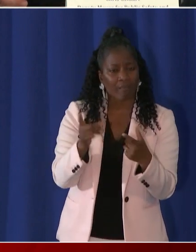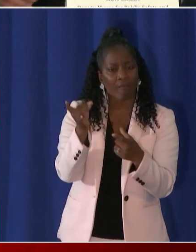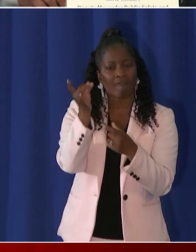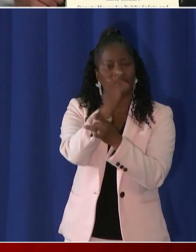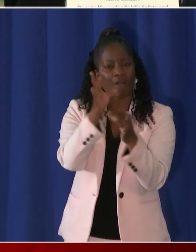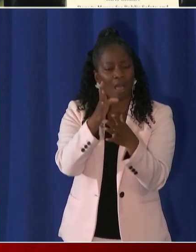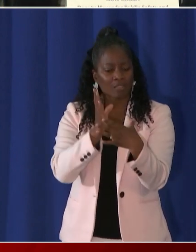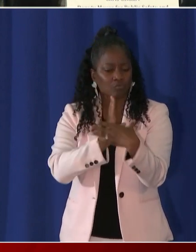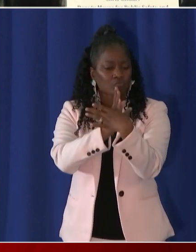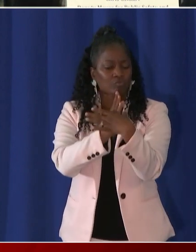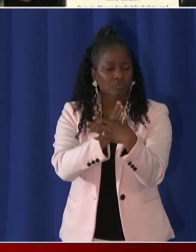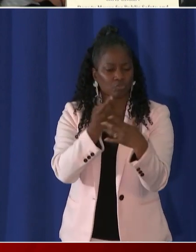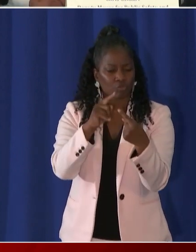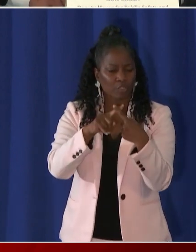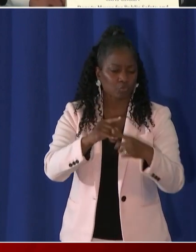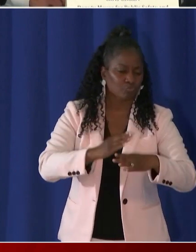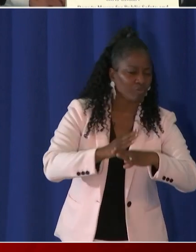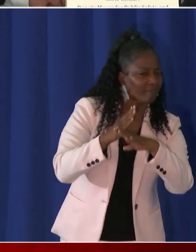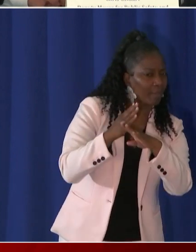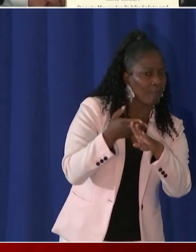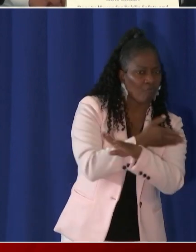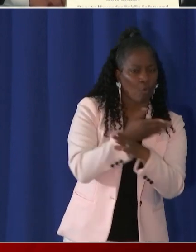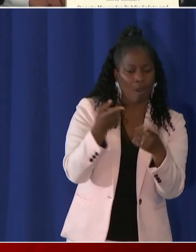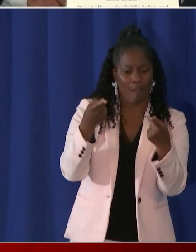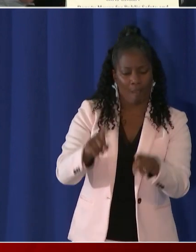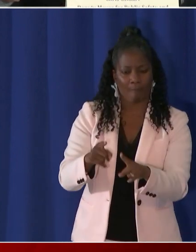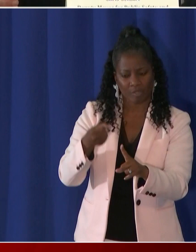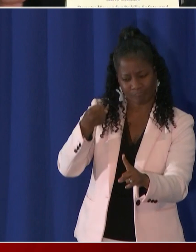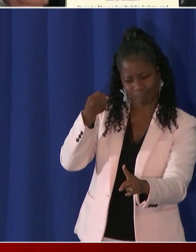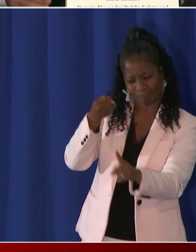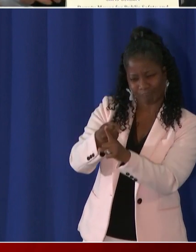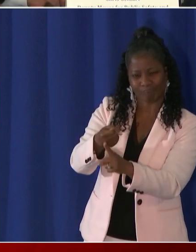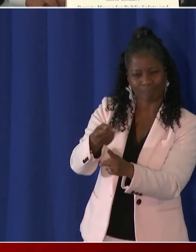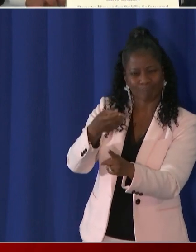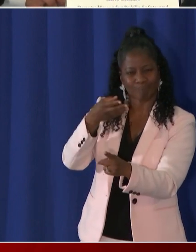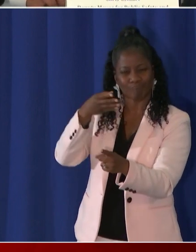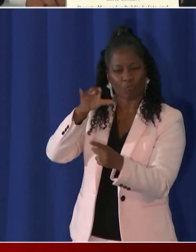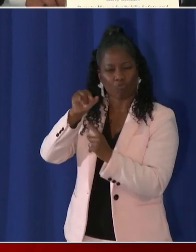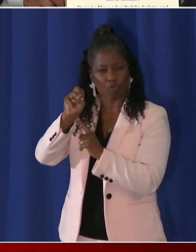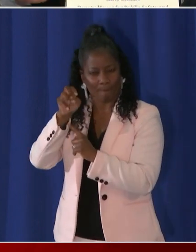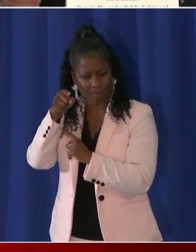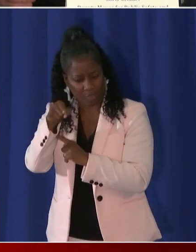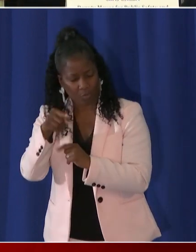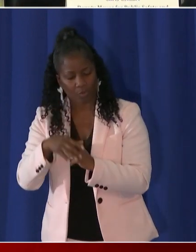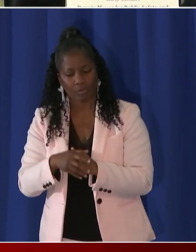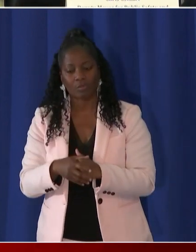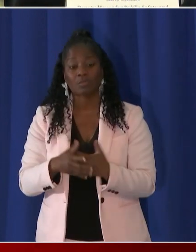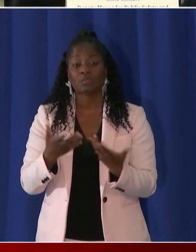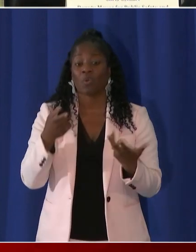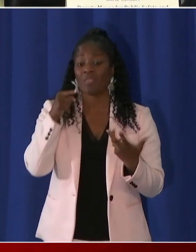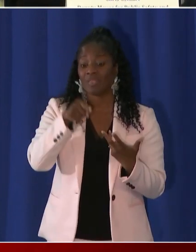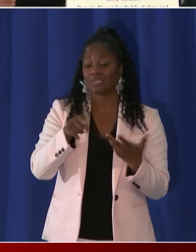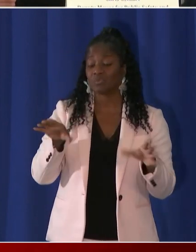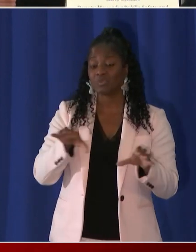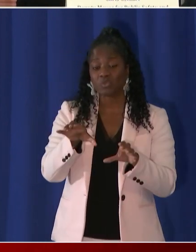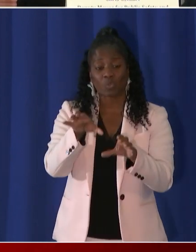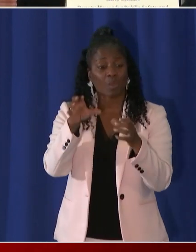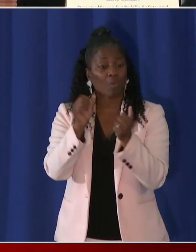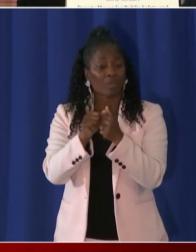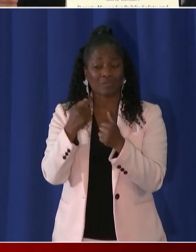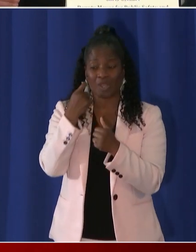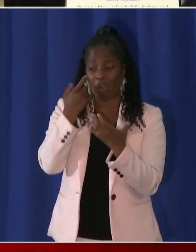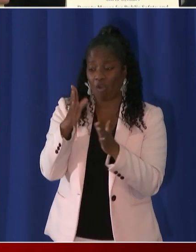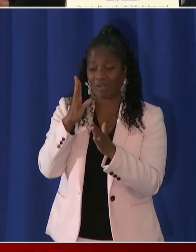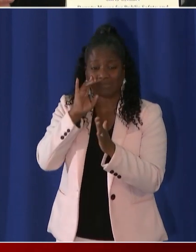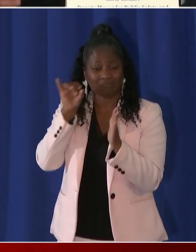head things off before they have to become a problem for the Metropolitan Police Department. This includes all the work that we're doing with those that we have identified that we talked about